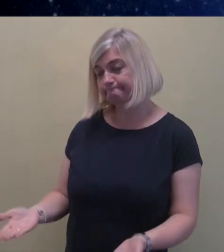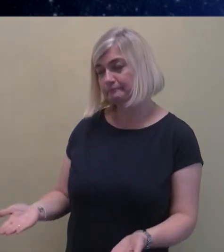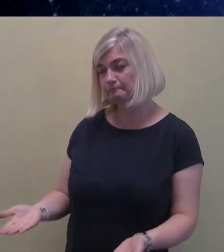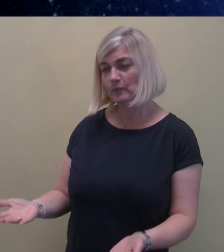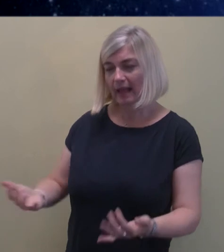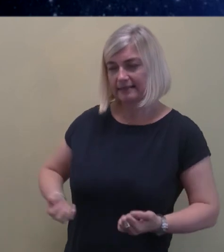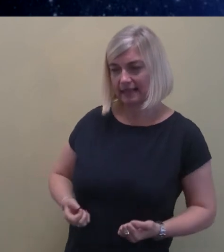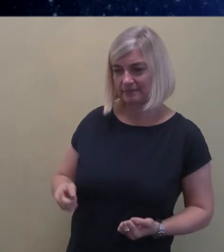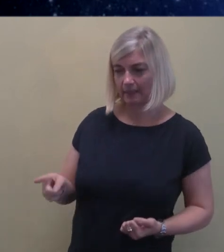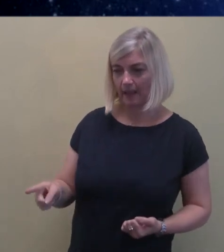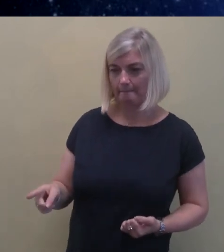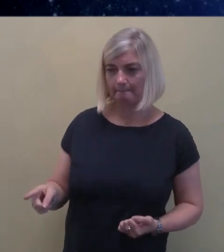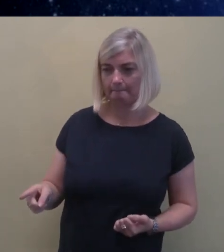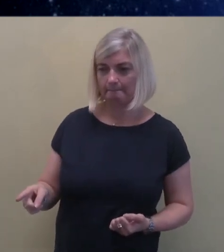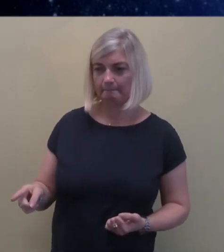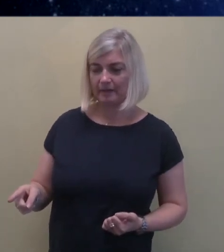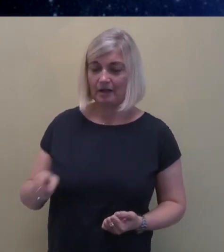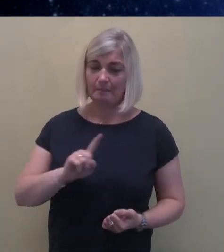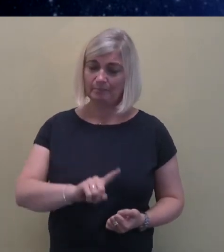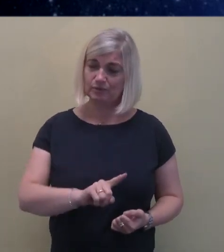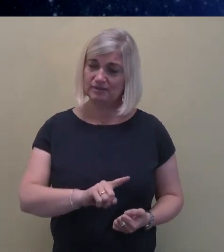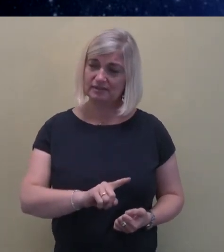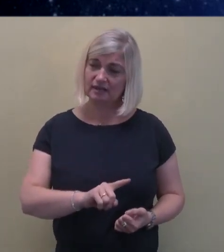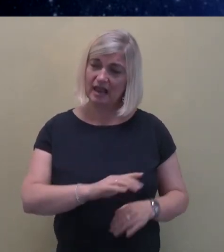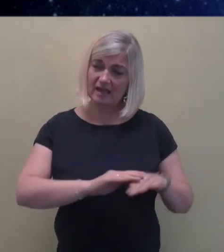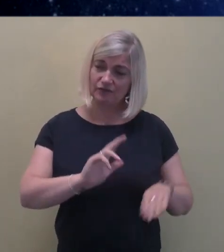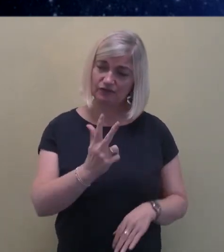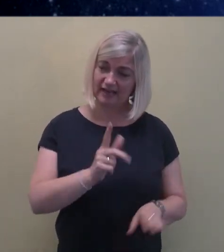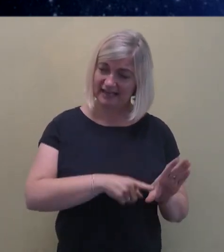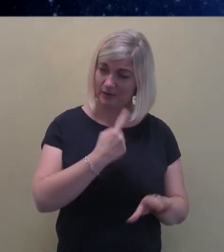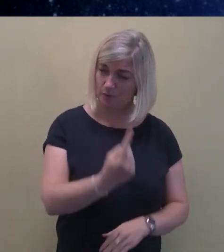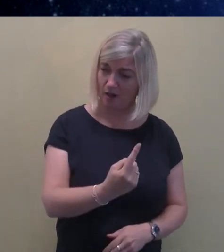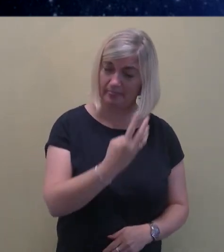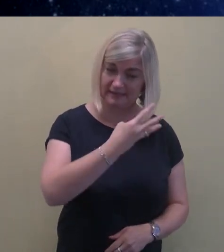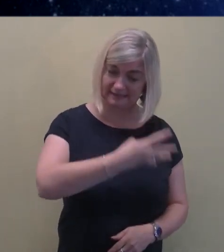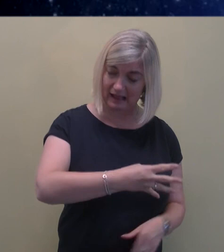case scenario, a student resitting GCSE exam alongside level 3,